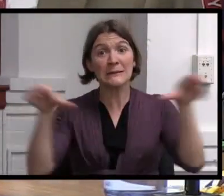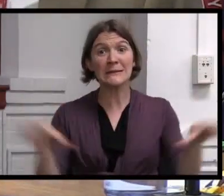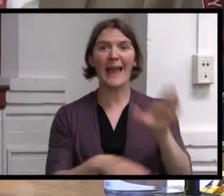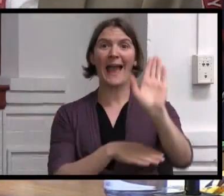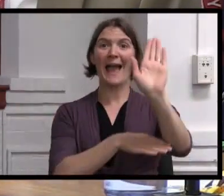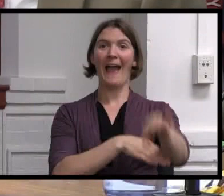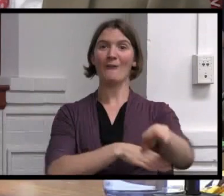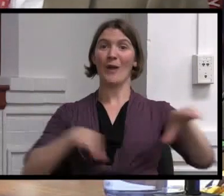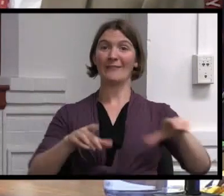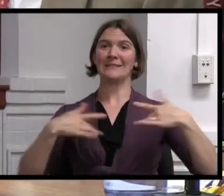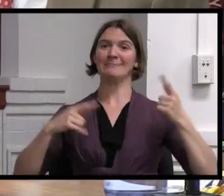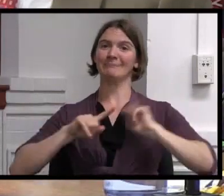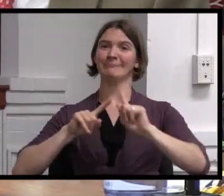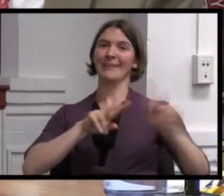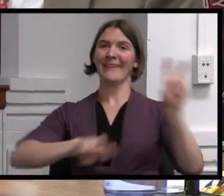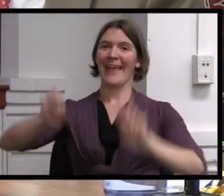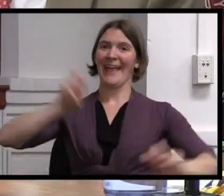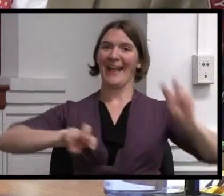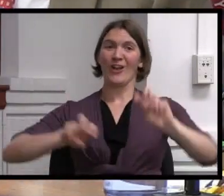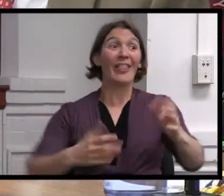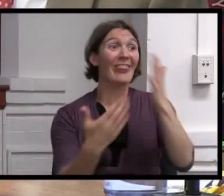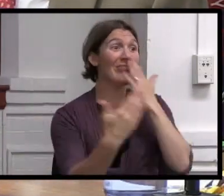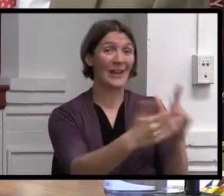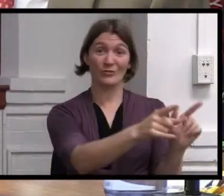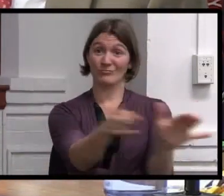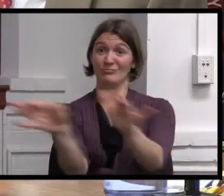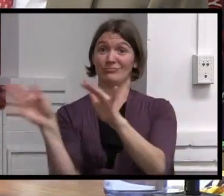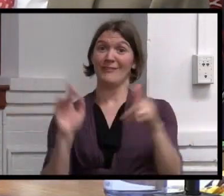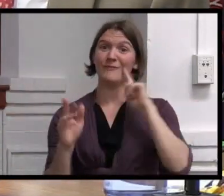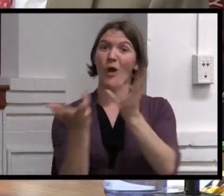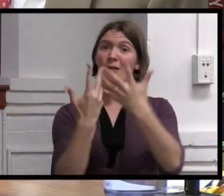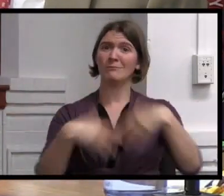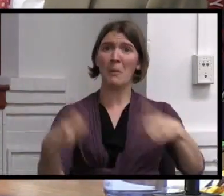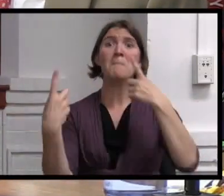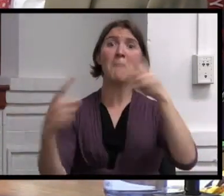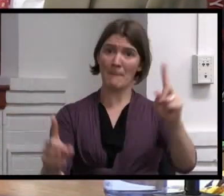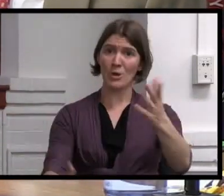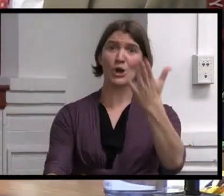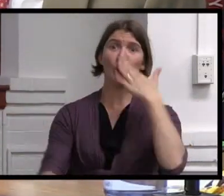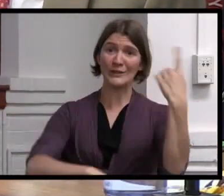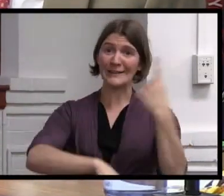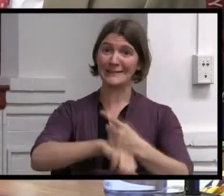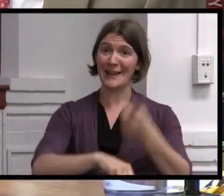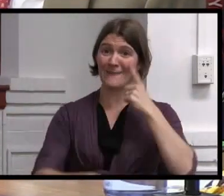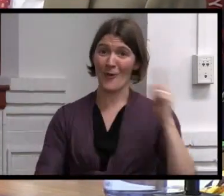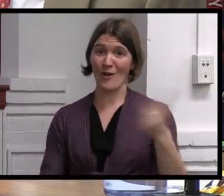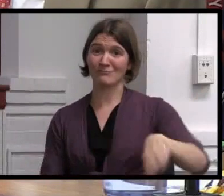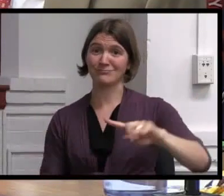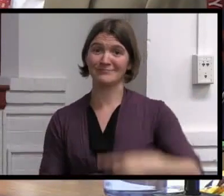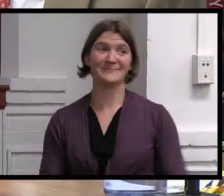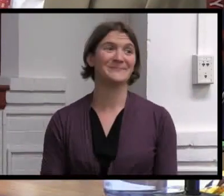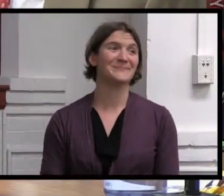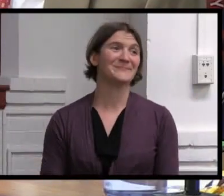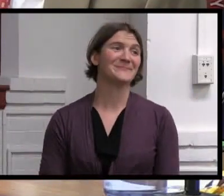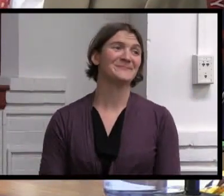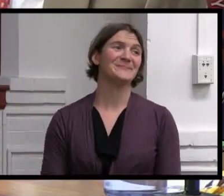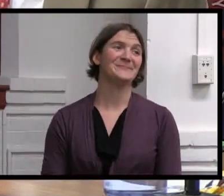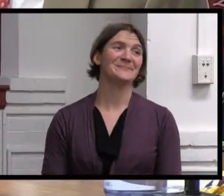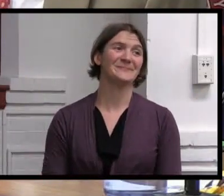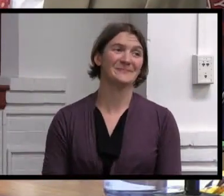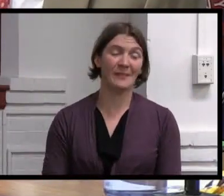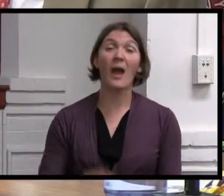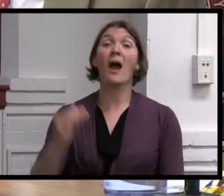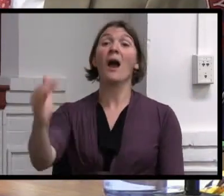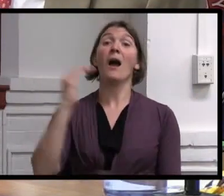afternoon activities. So we want to thank all of them for making it a very successful day for everybody. And